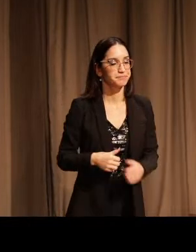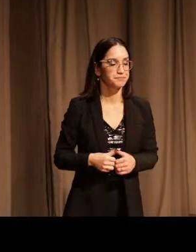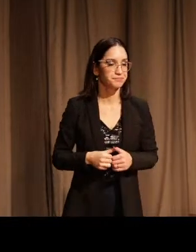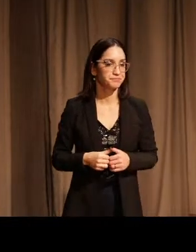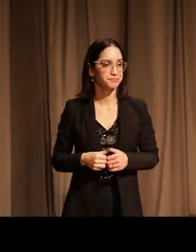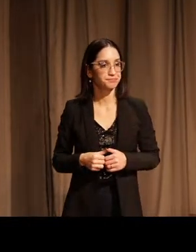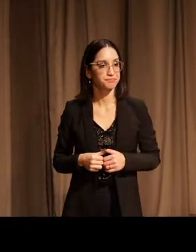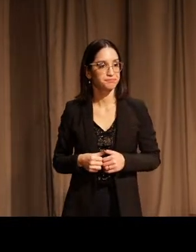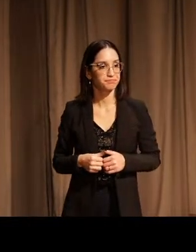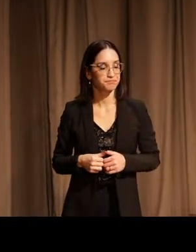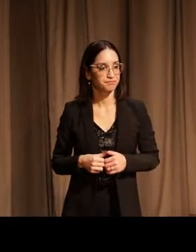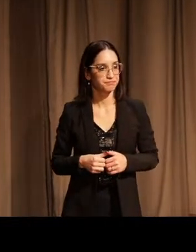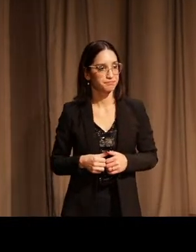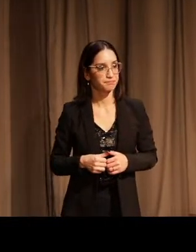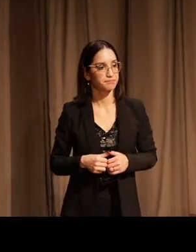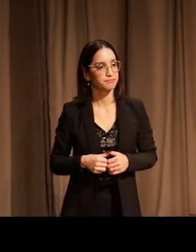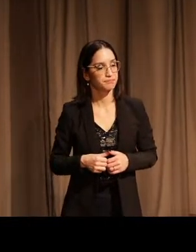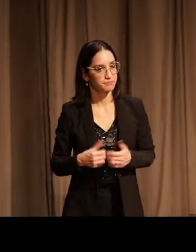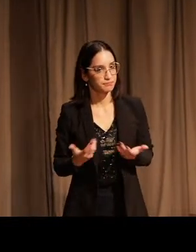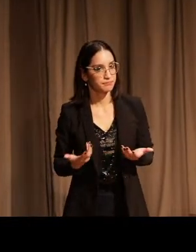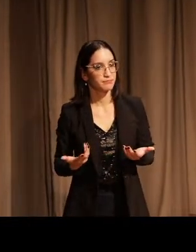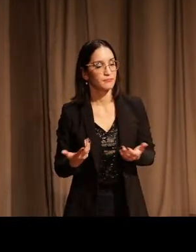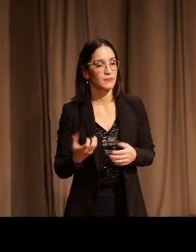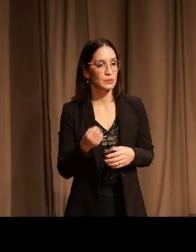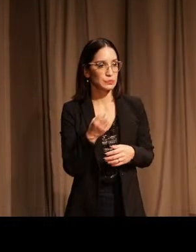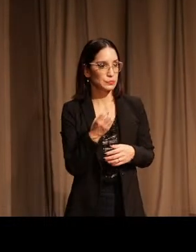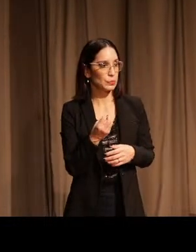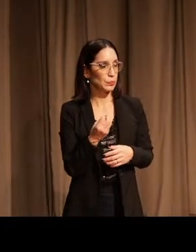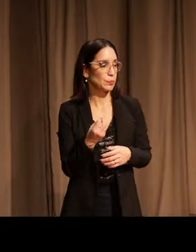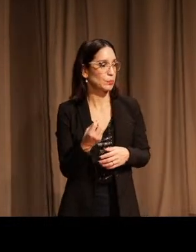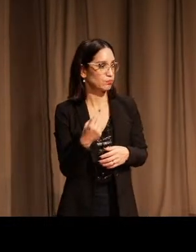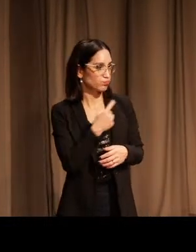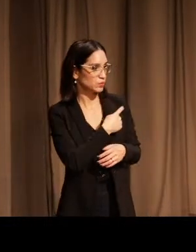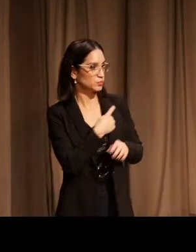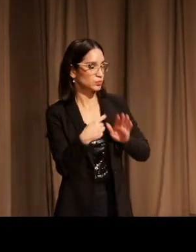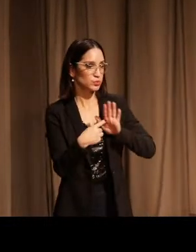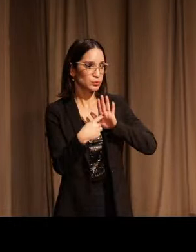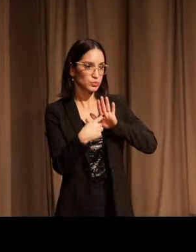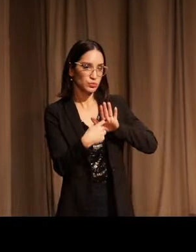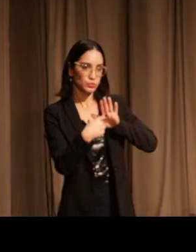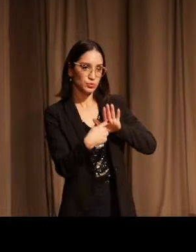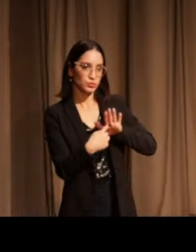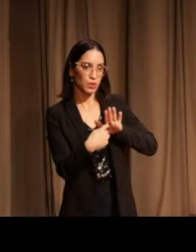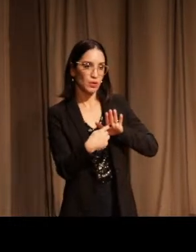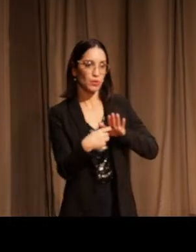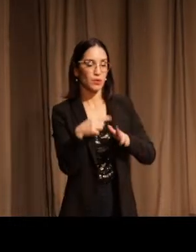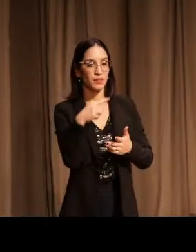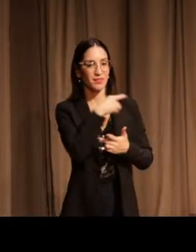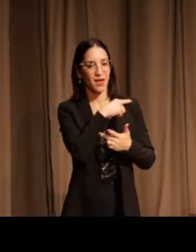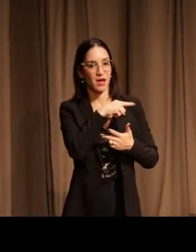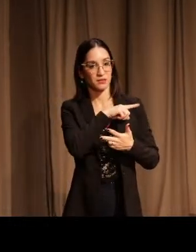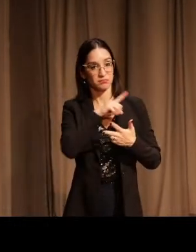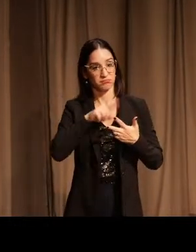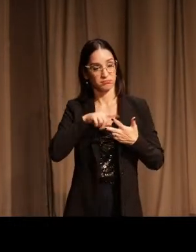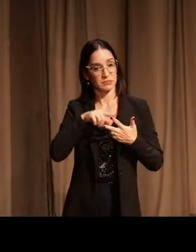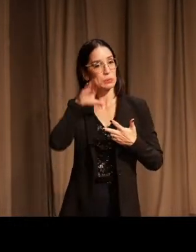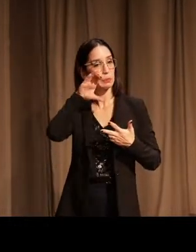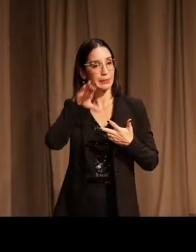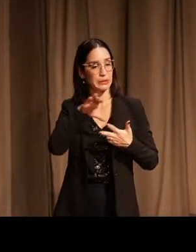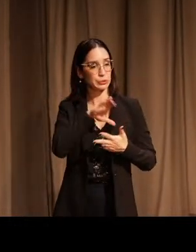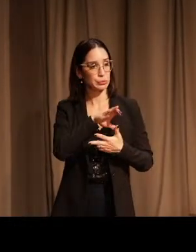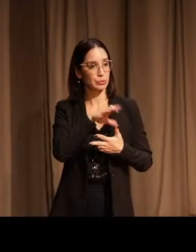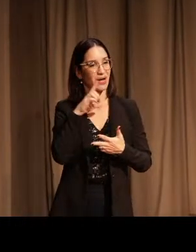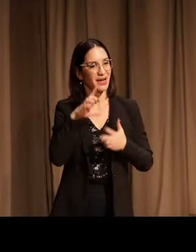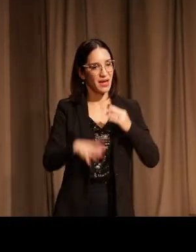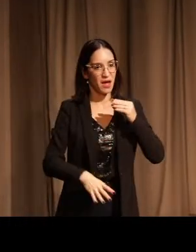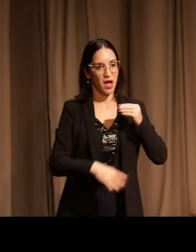And well, we have Ruth Buendia and Ashaninka leader from Peru. I added